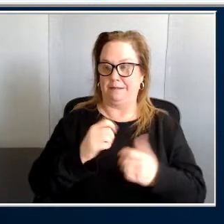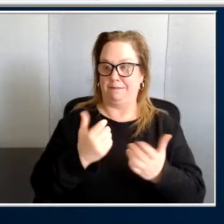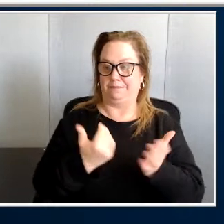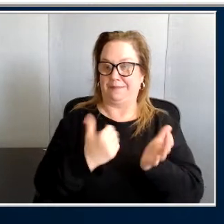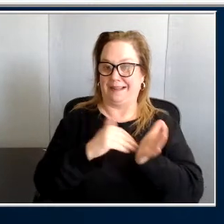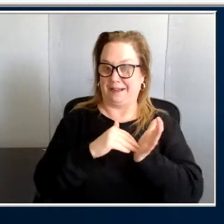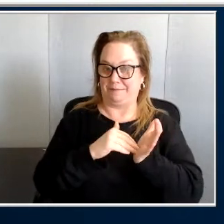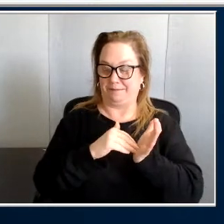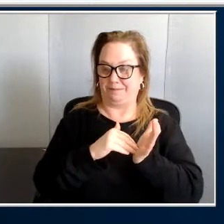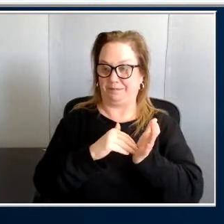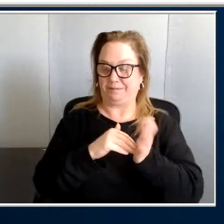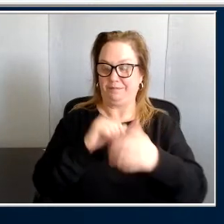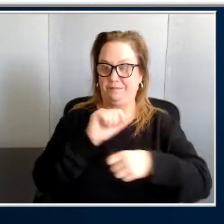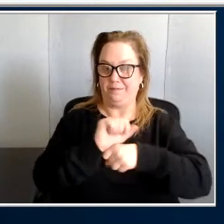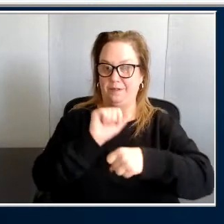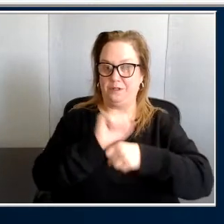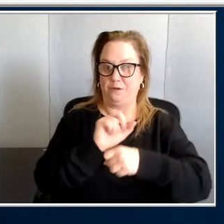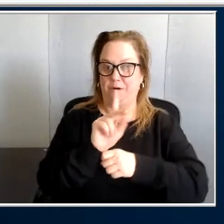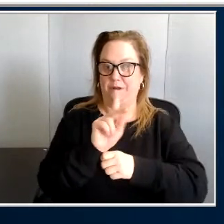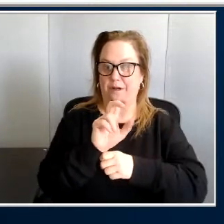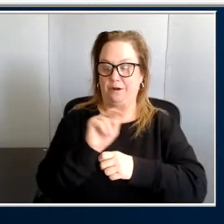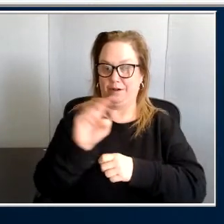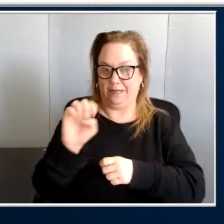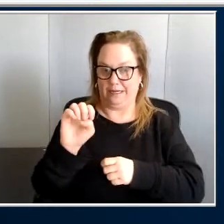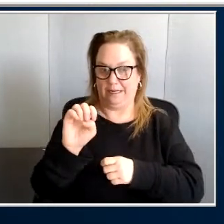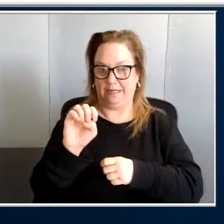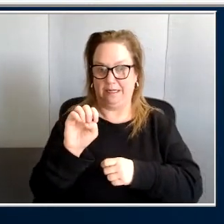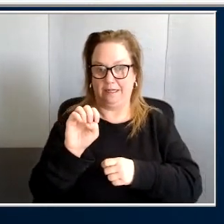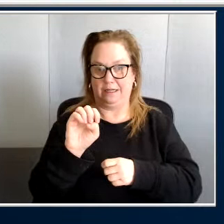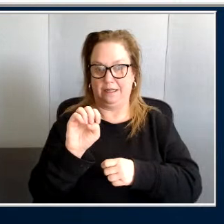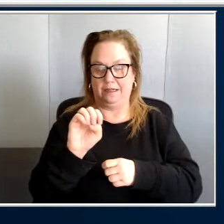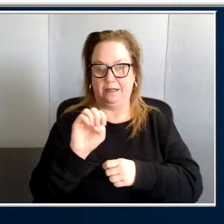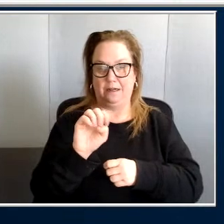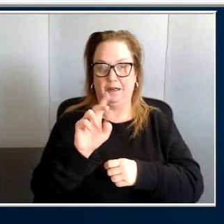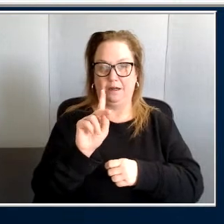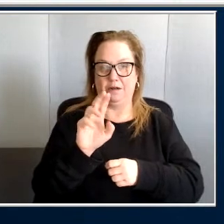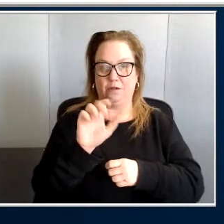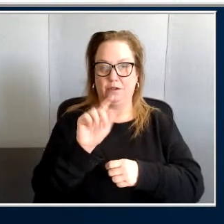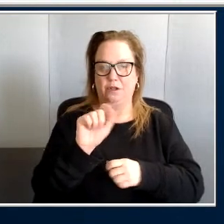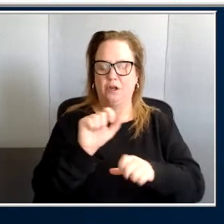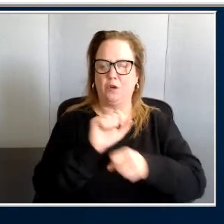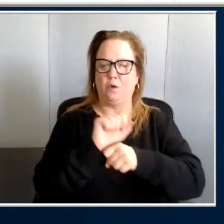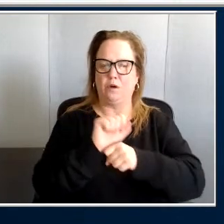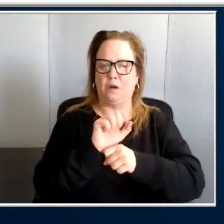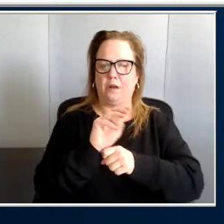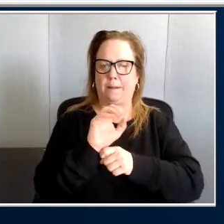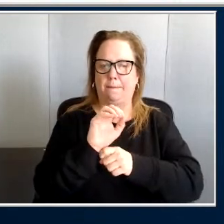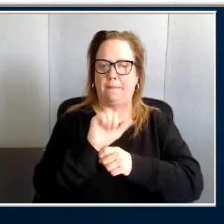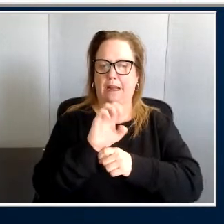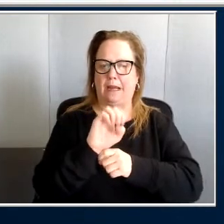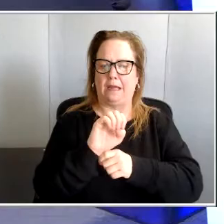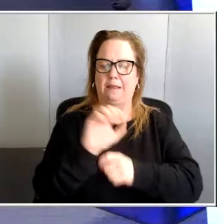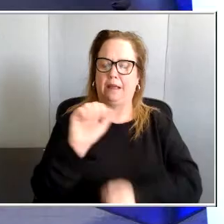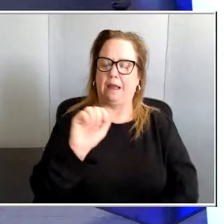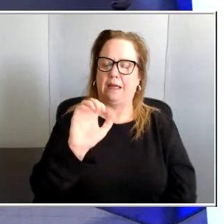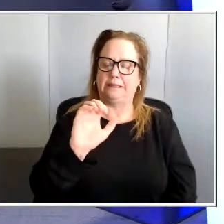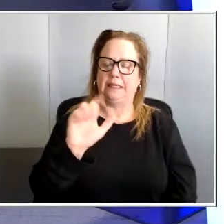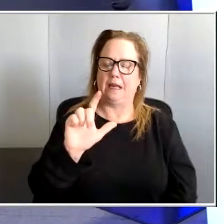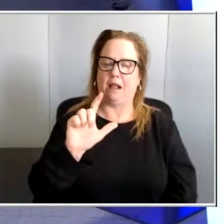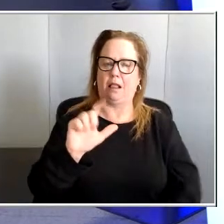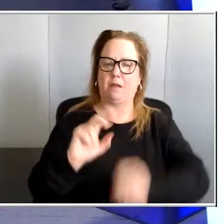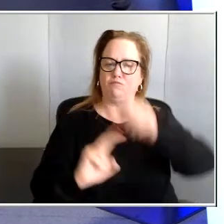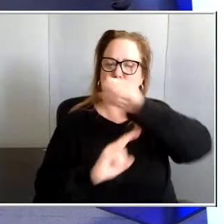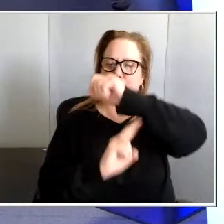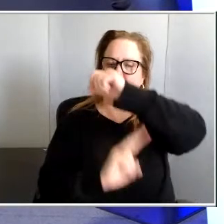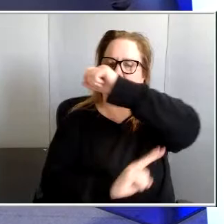continued to work on her knee. Krisha, you work with Maggie on something called the ACL Bridge Program. What is that, and why is